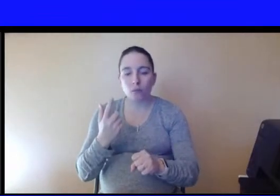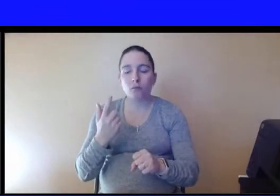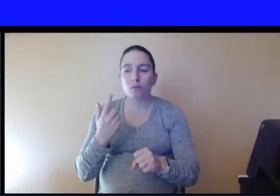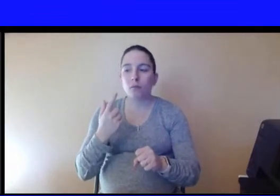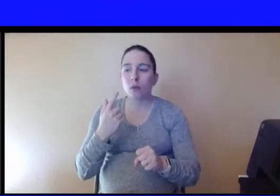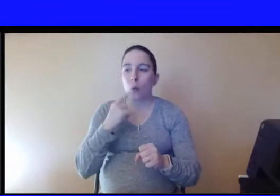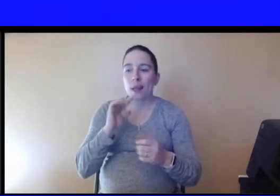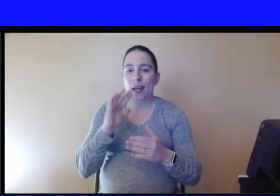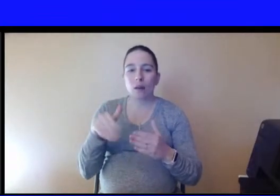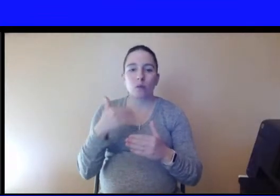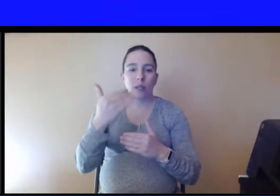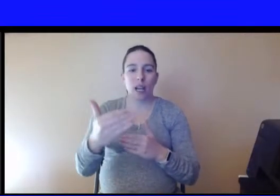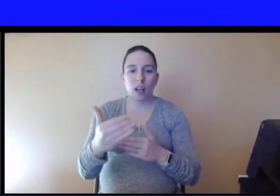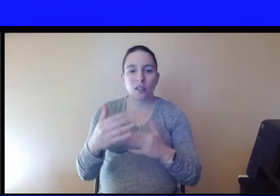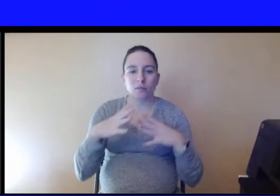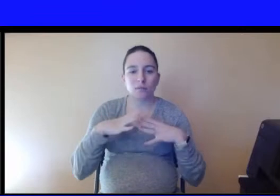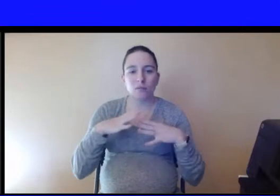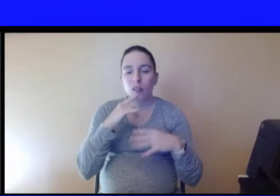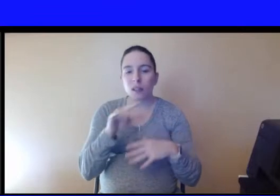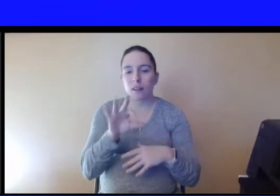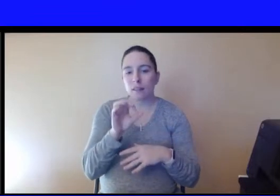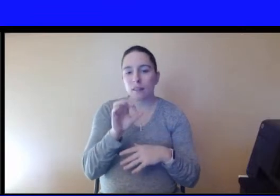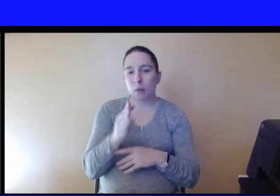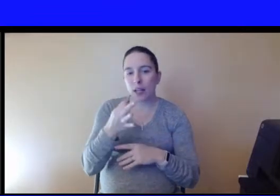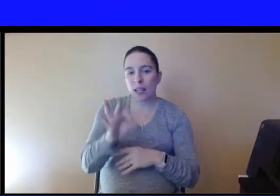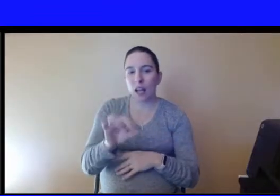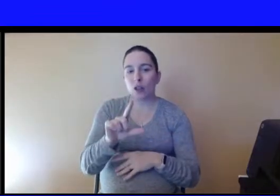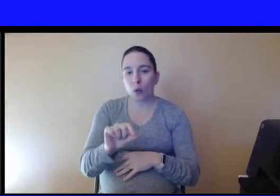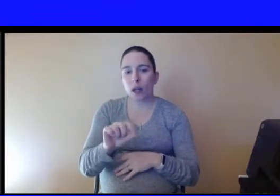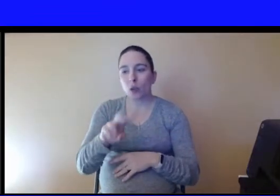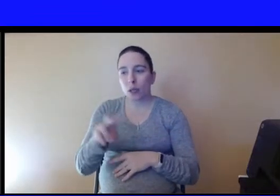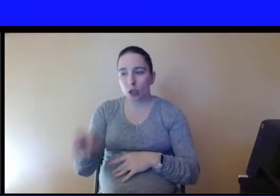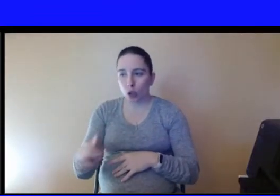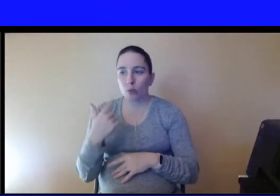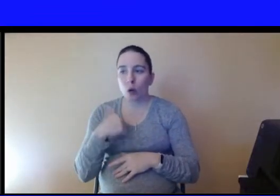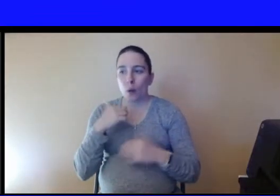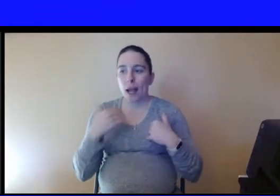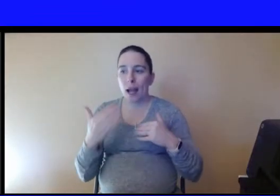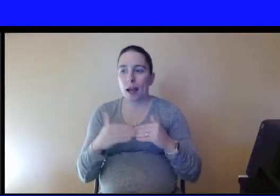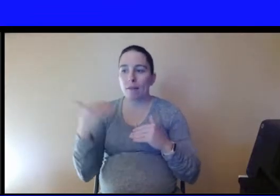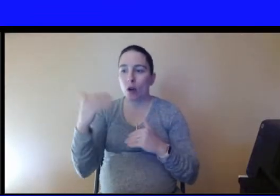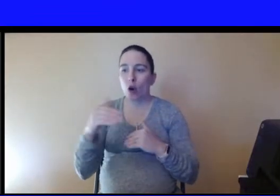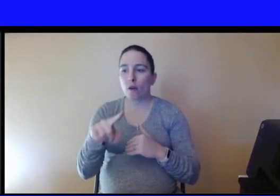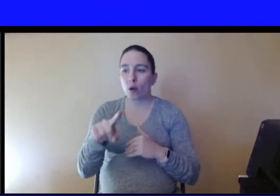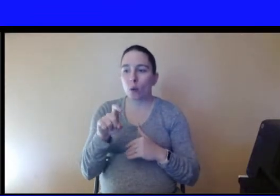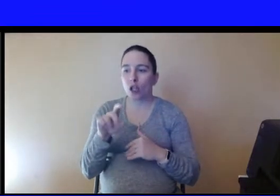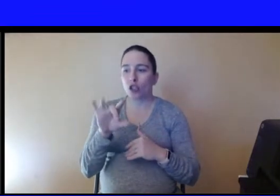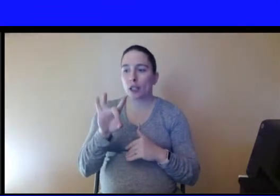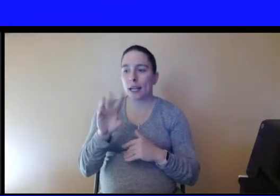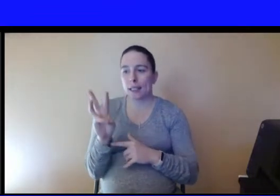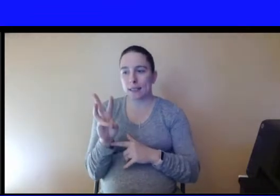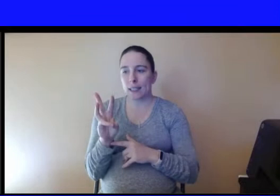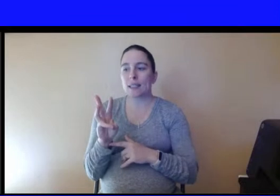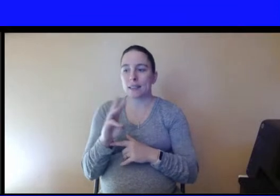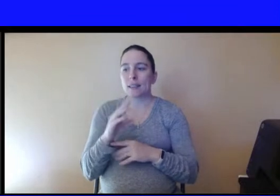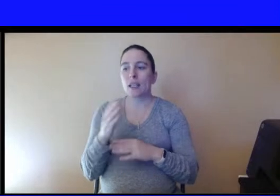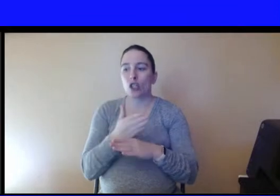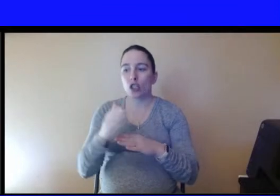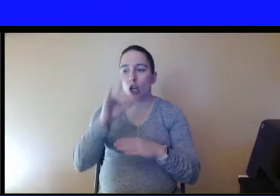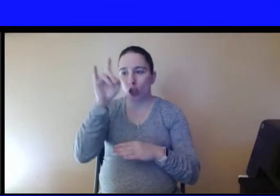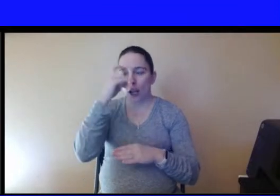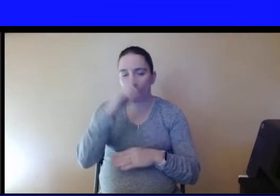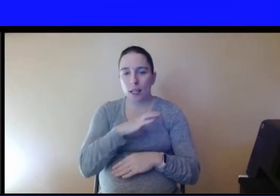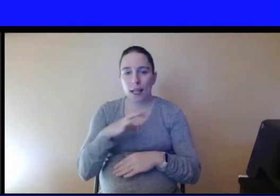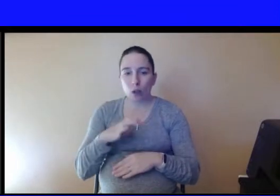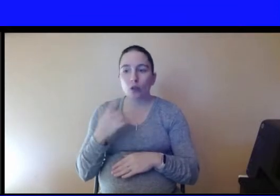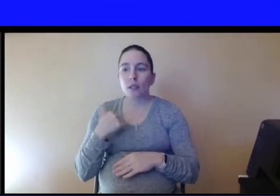RN mentorship program where retirees are coming to train our new nurses. And we've seen 2 retirees most recently come back at